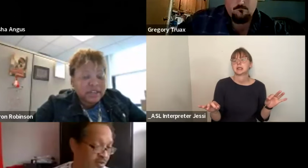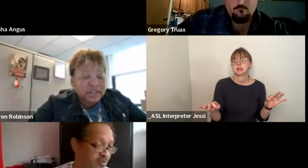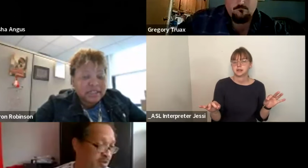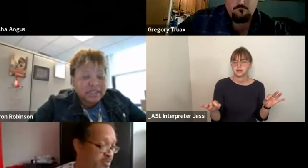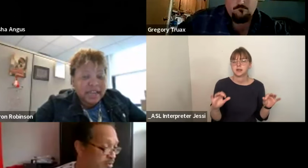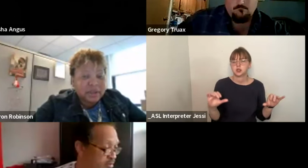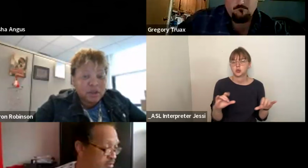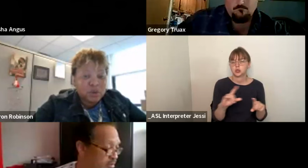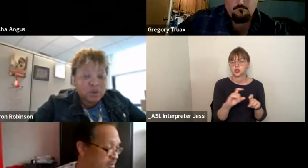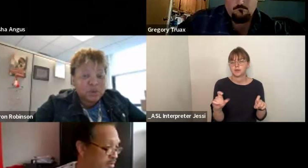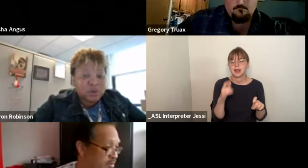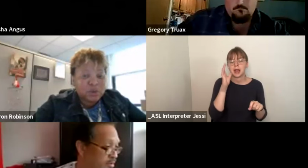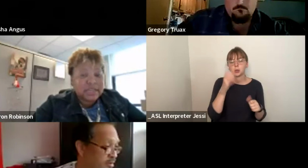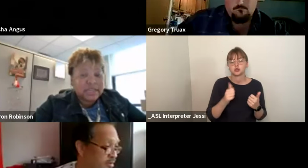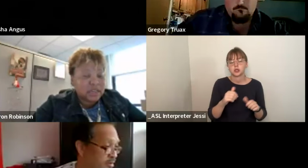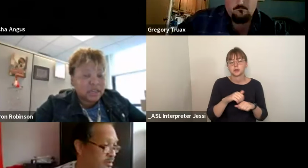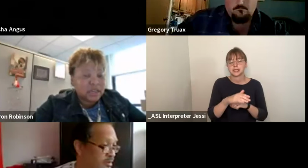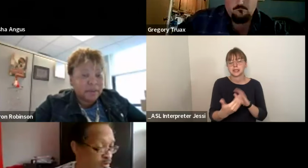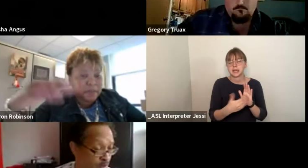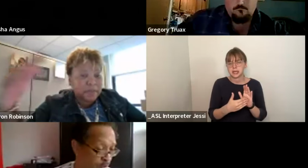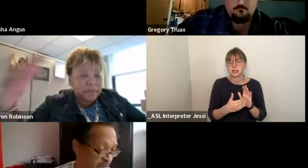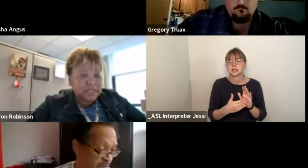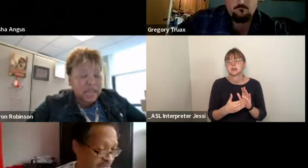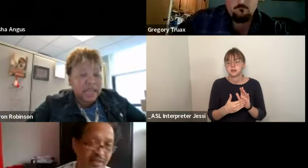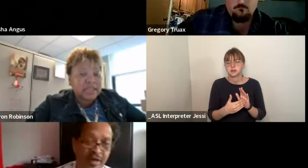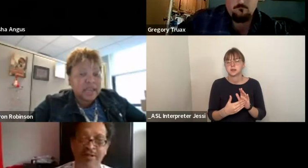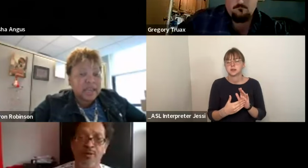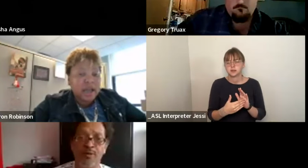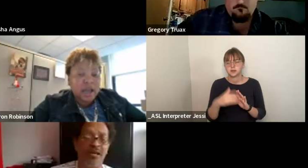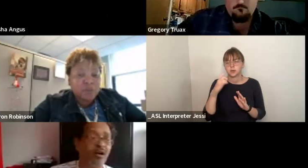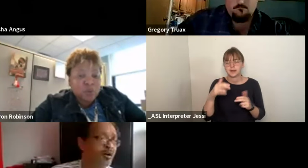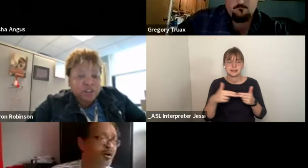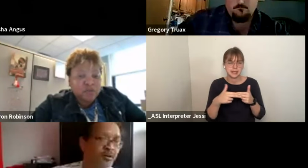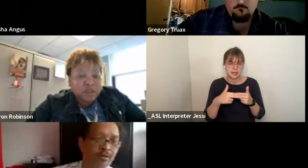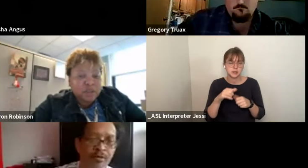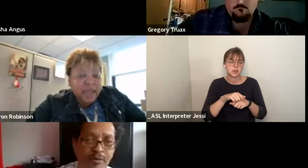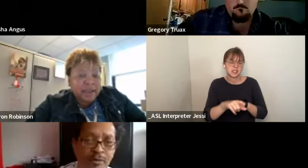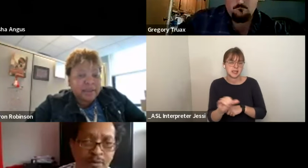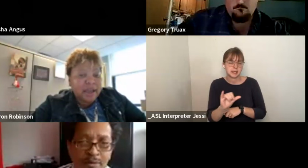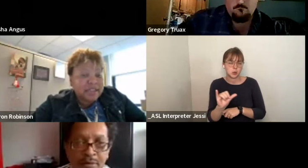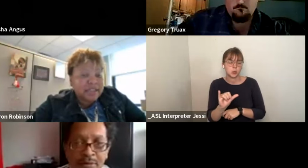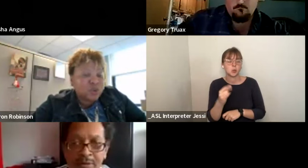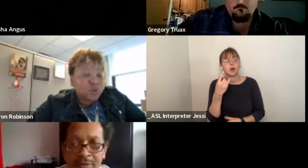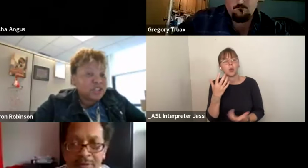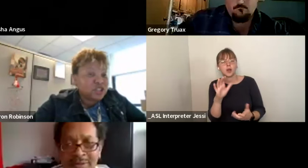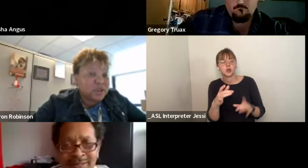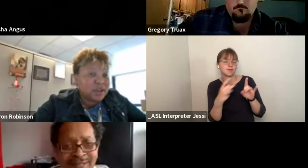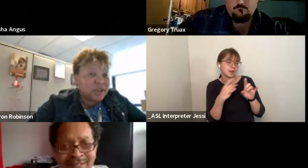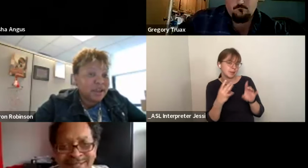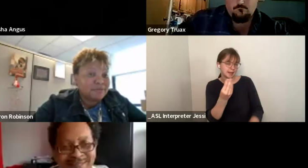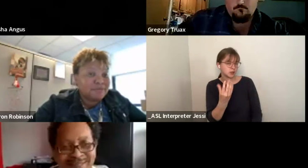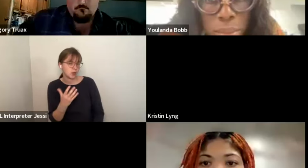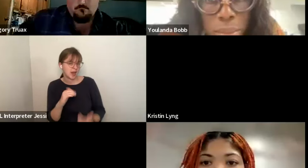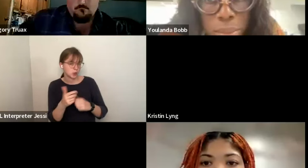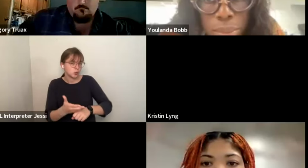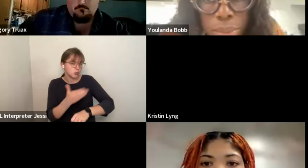We'll definitely try to send it out again when we send out the slides. We want your feedback. Tell us what we should